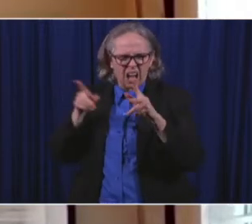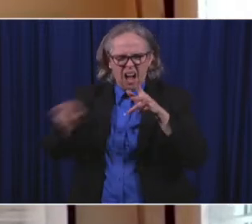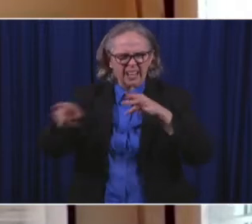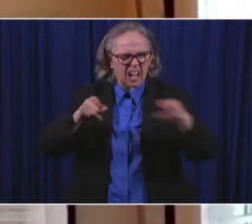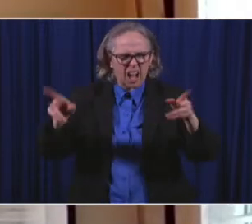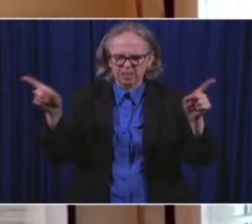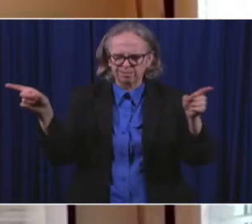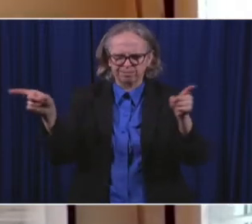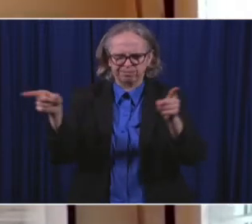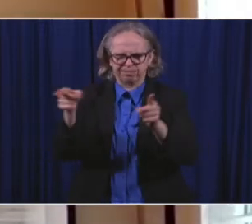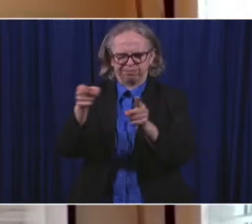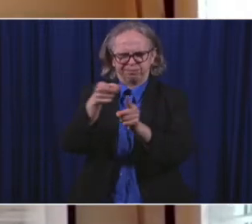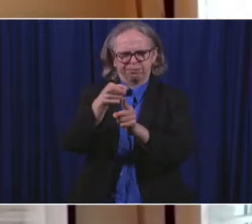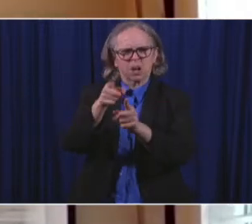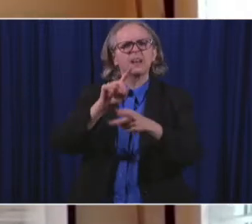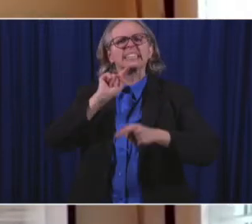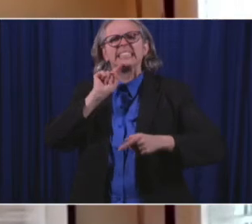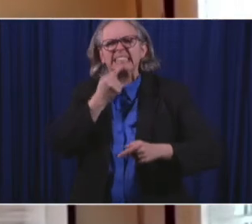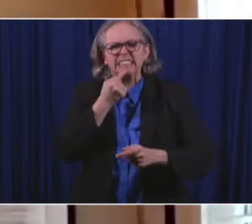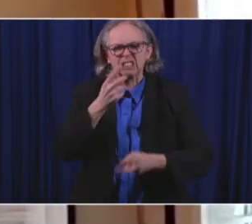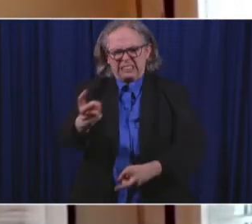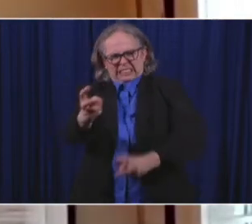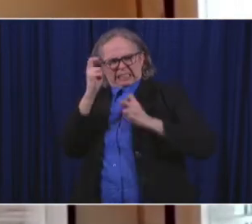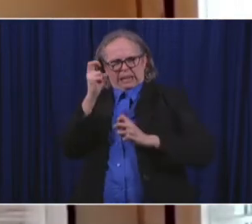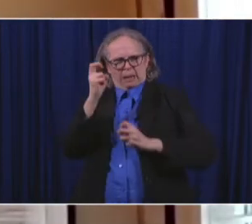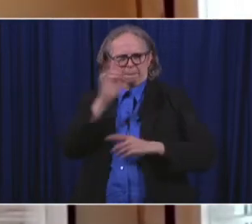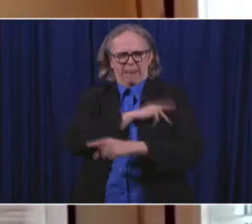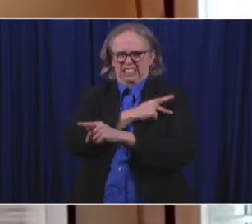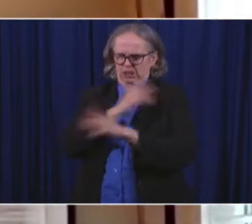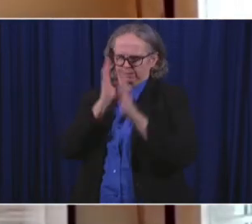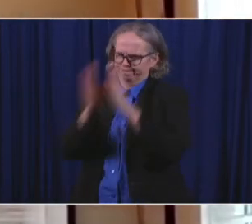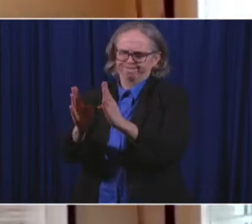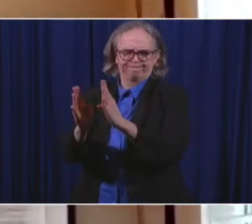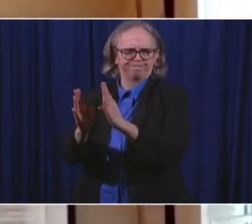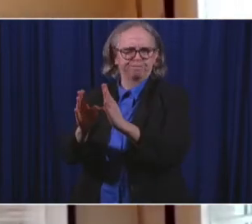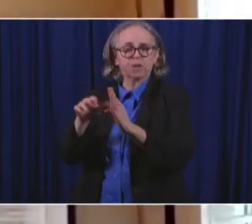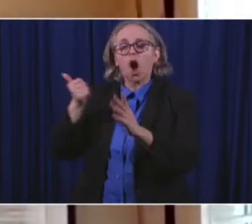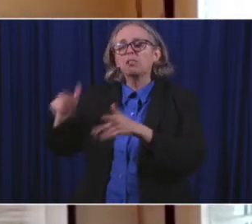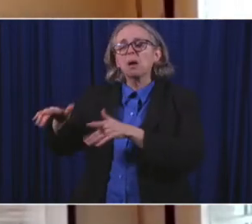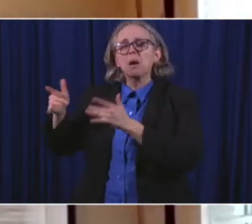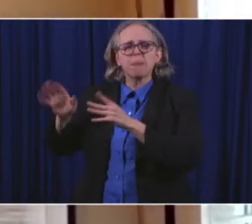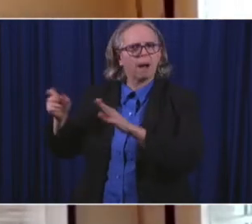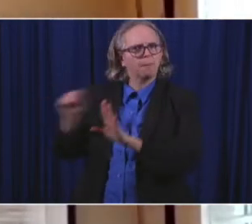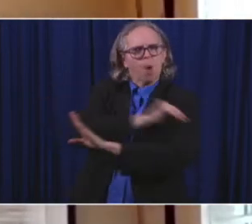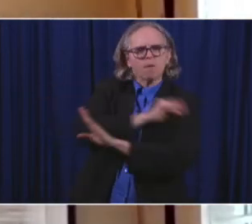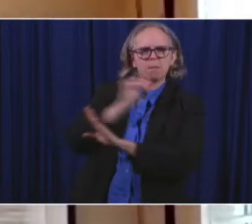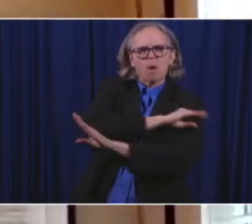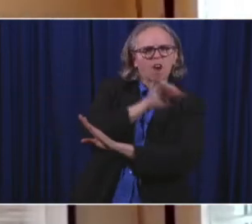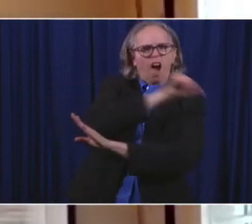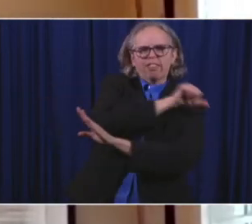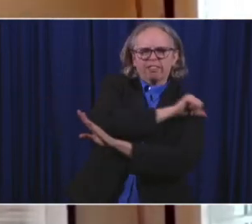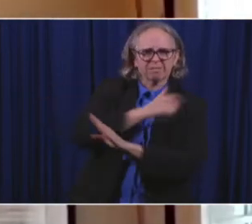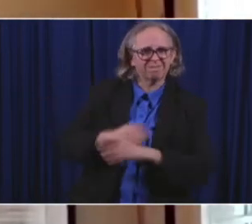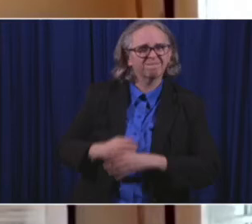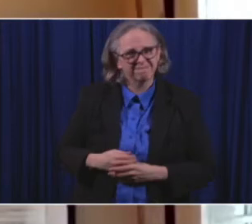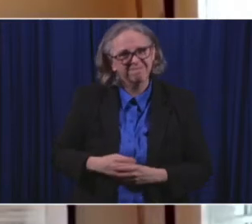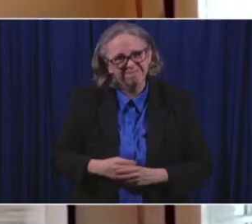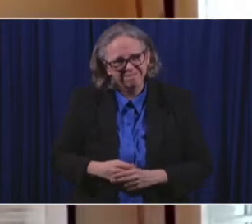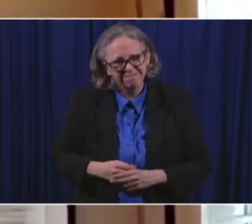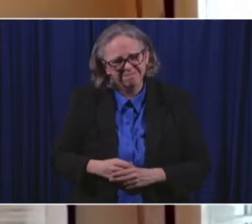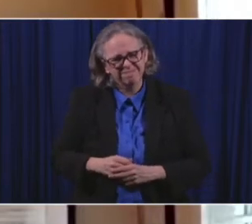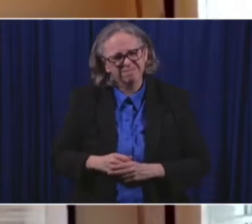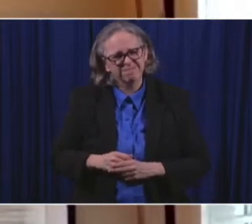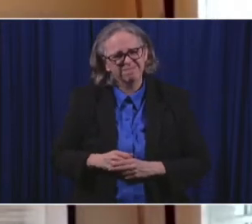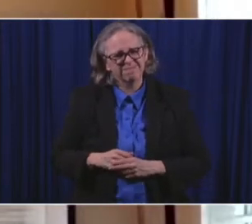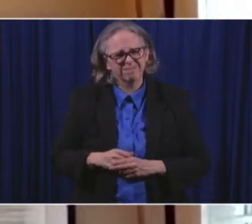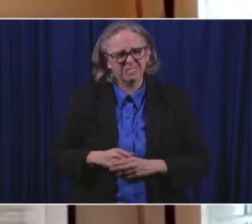sickest people, doing what we have to do to prevent immediate deaths. And that may require